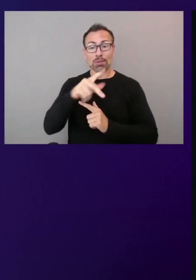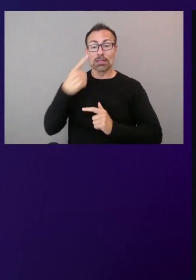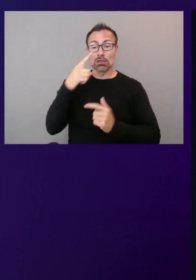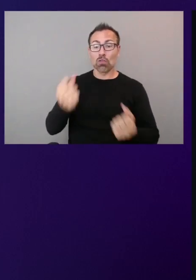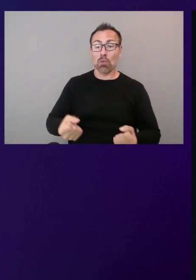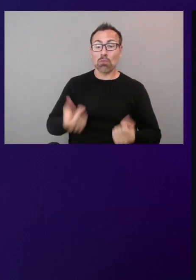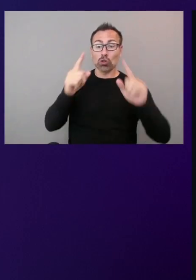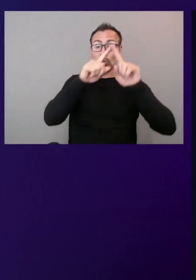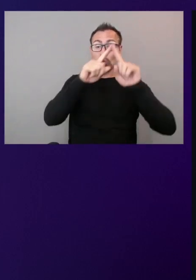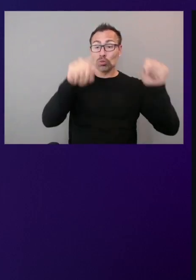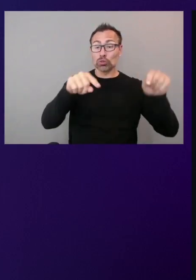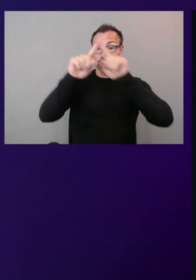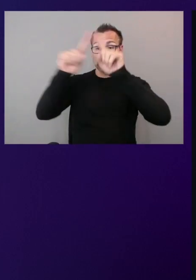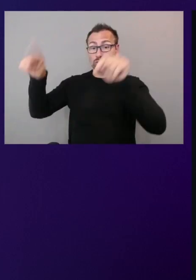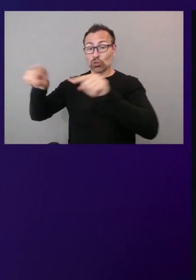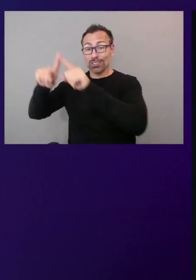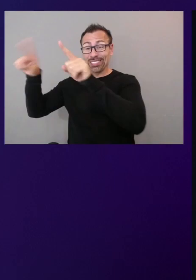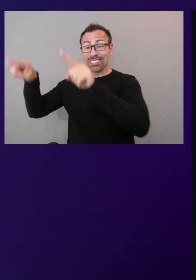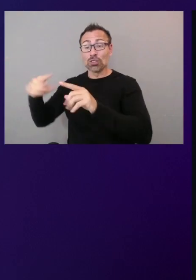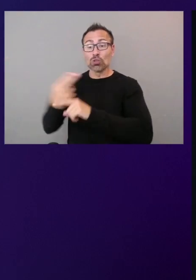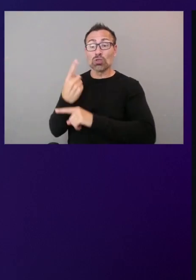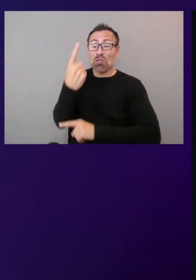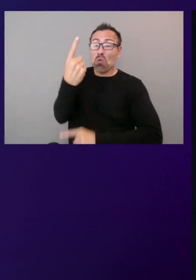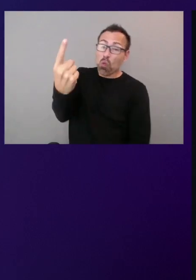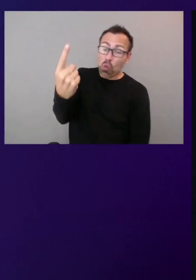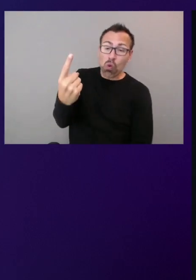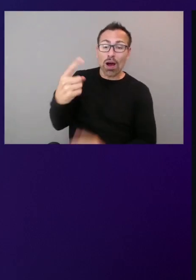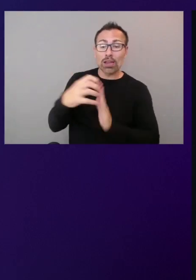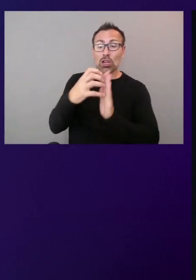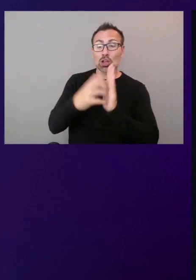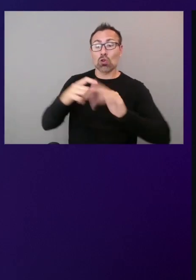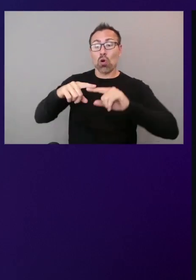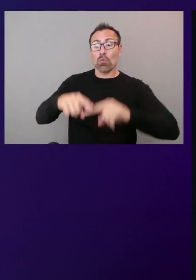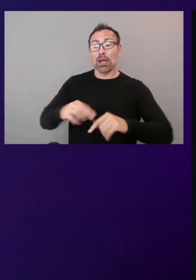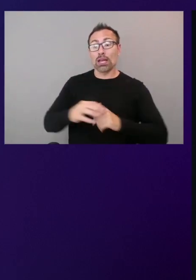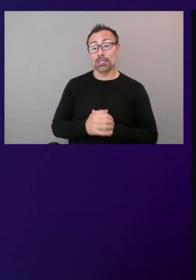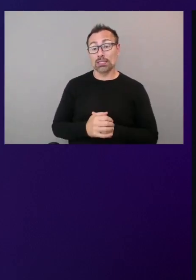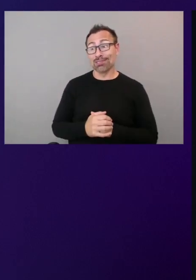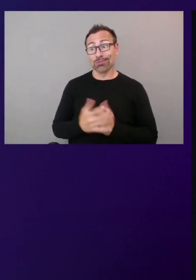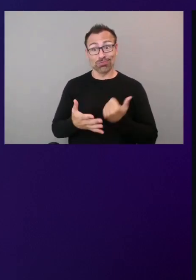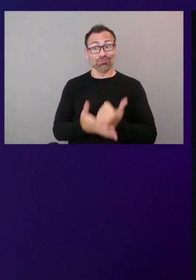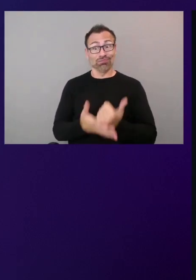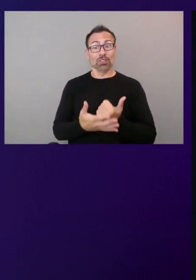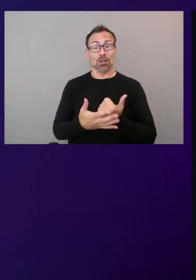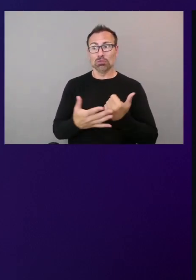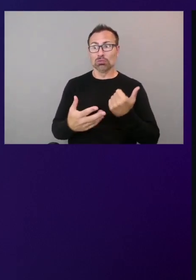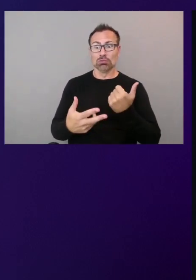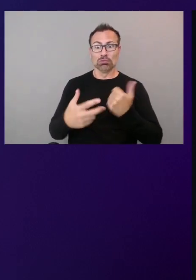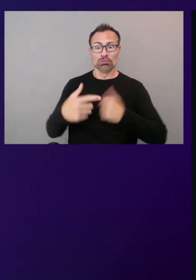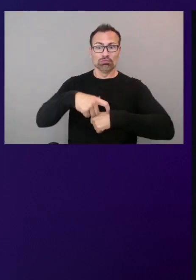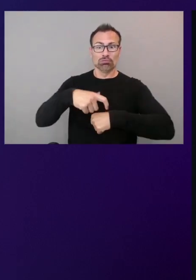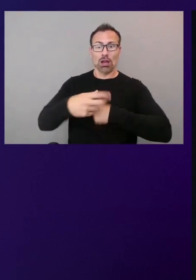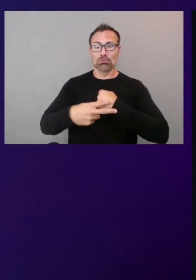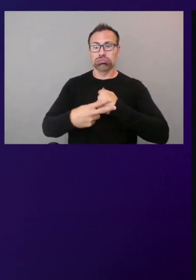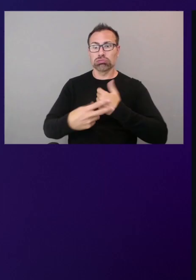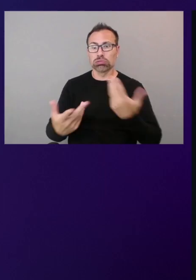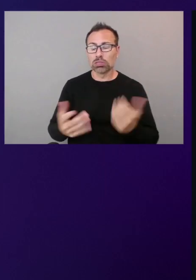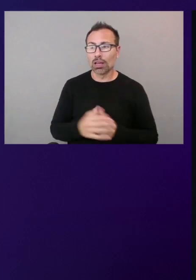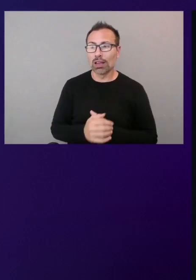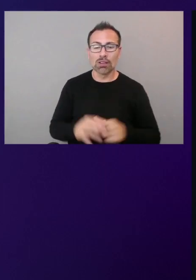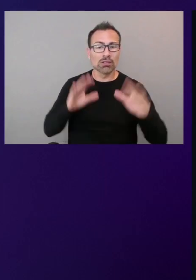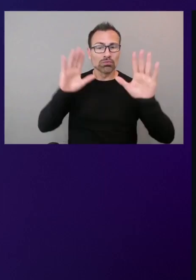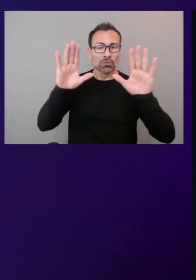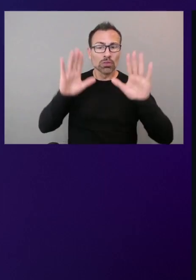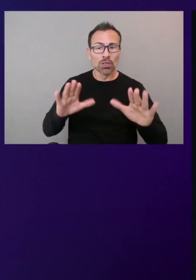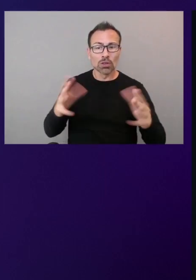base, which really helps helps developers save a lot of time and is a very great